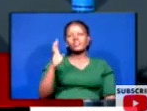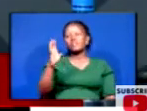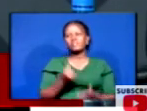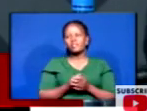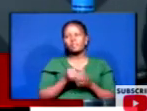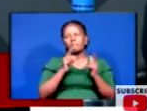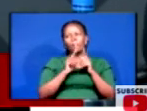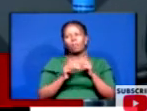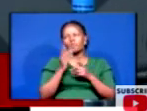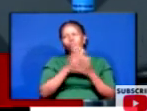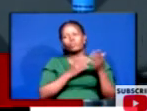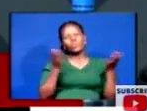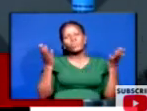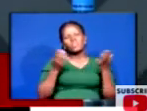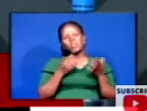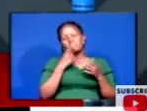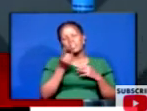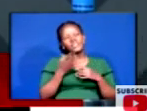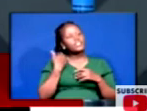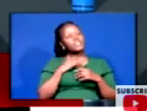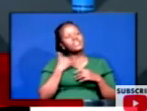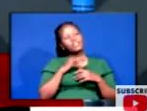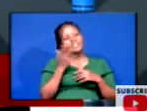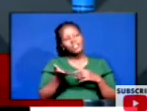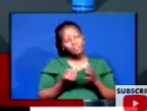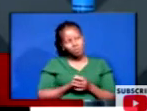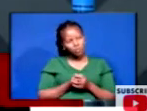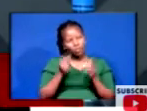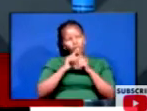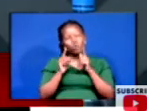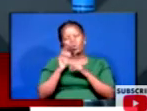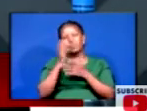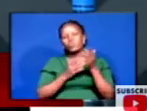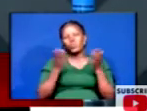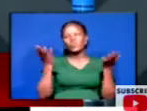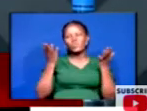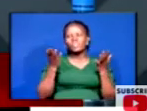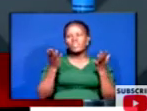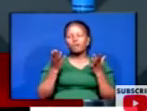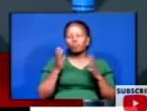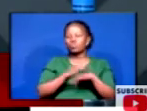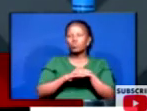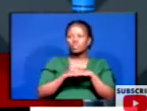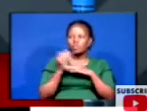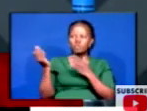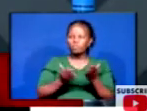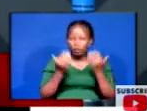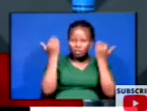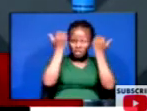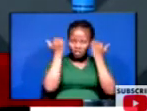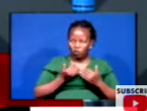nature, do you think so? Some were criminal in nature, and of course, some were out of the purview of the jurisdiction of the court. And you had the court actually say,